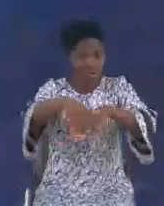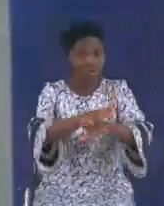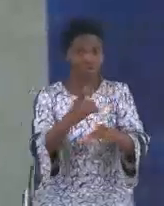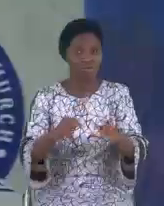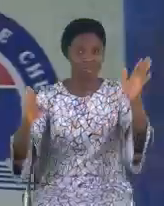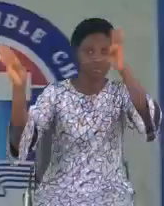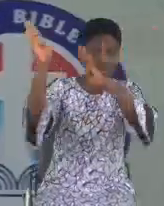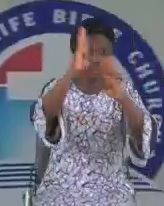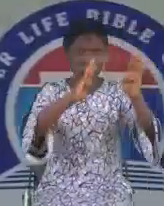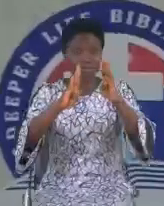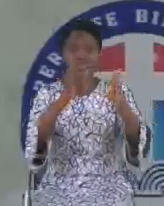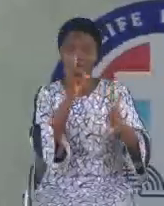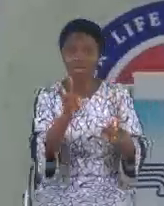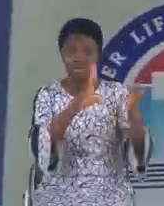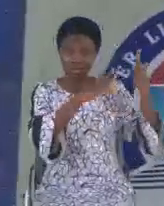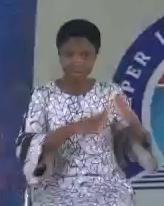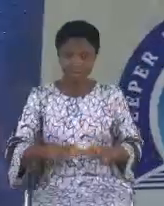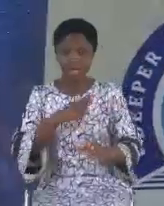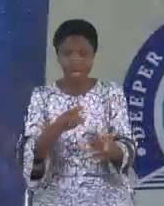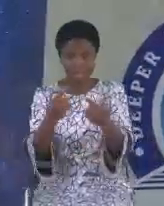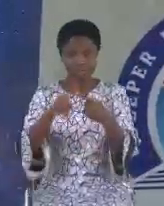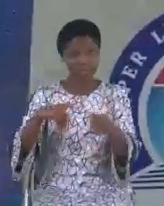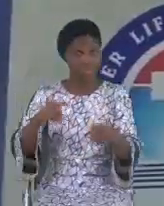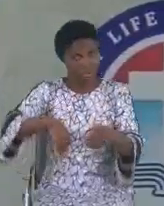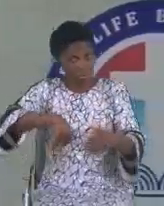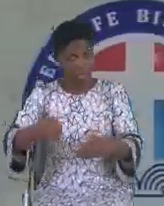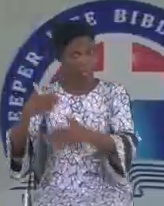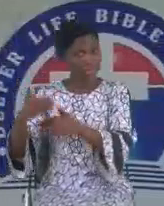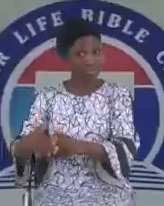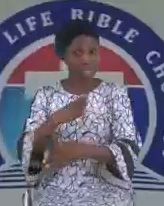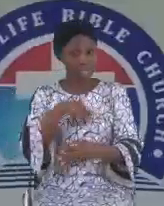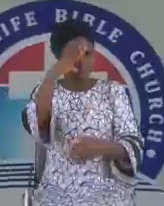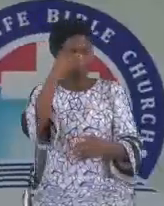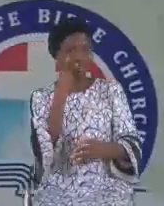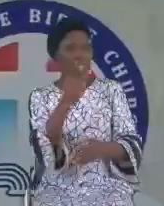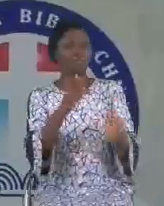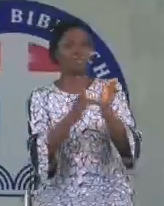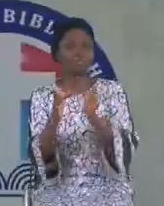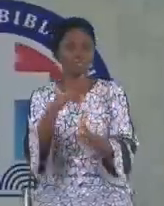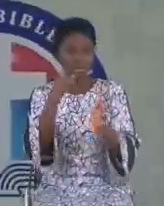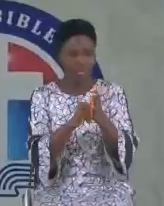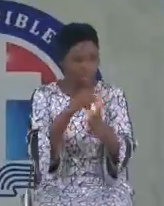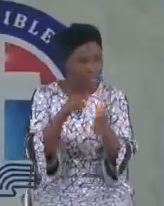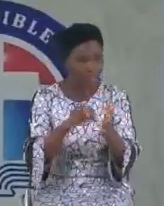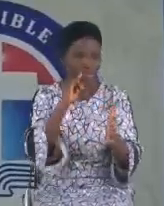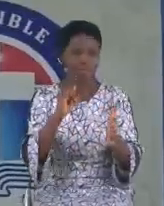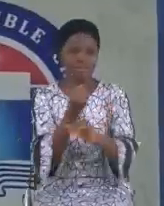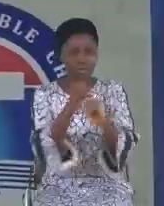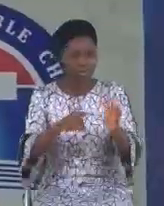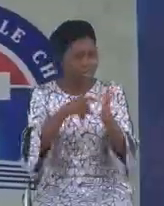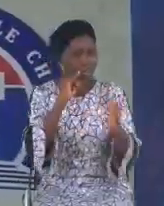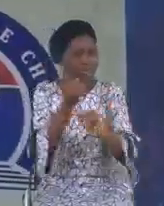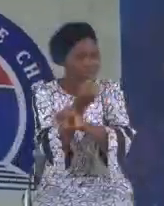the other side. And the man saw Jesus and he said, this is Savior, this is salvation, this